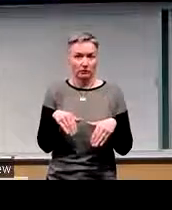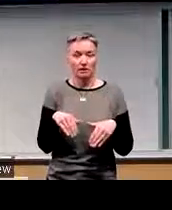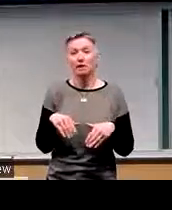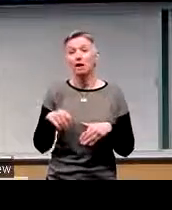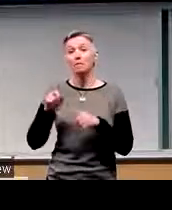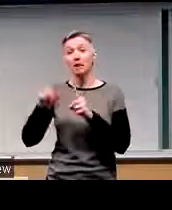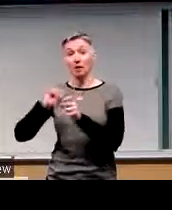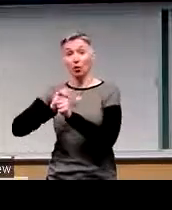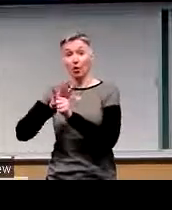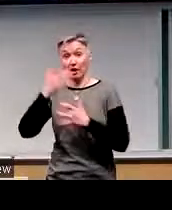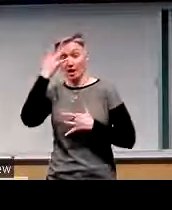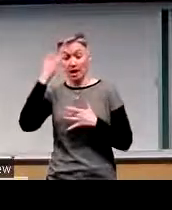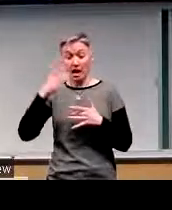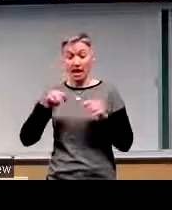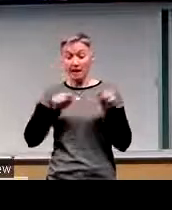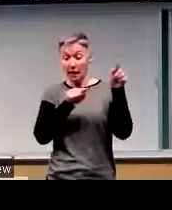to offset that decline.